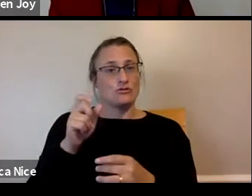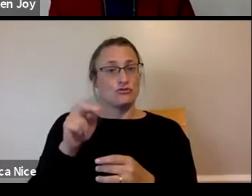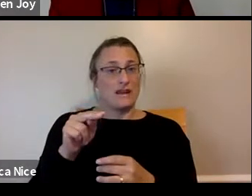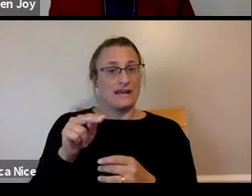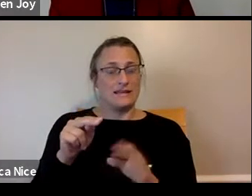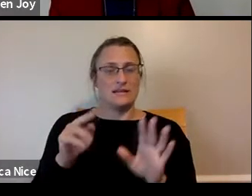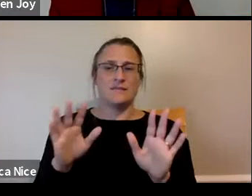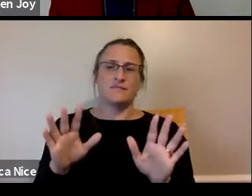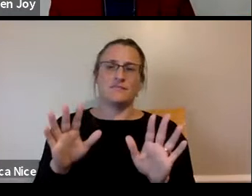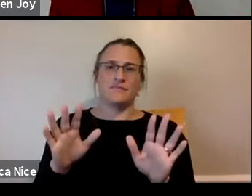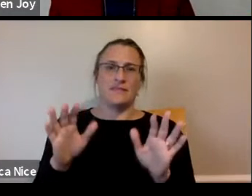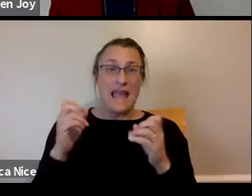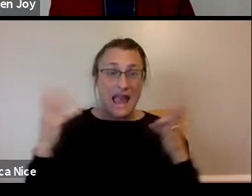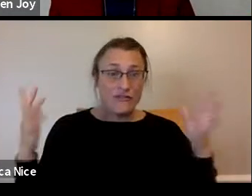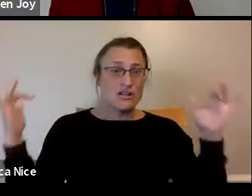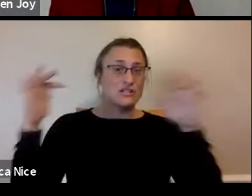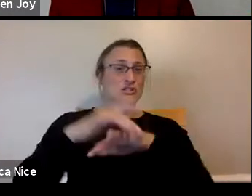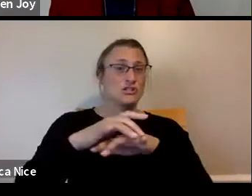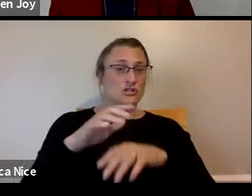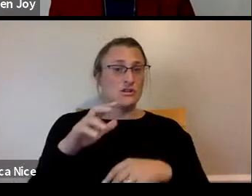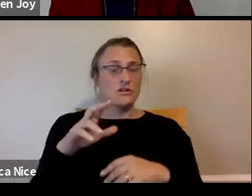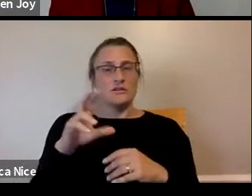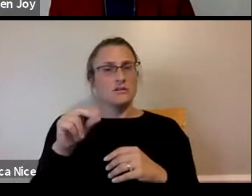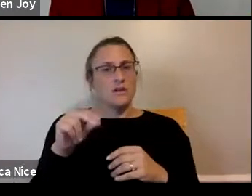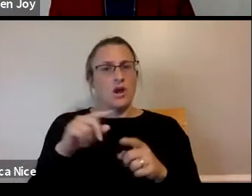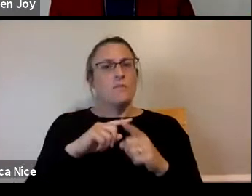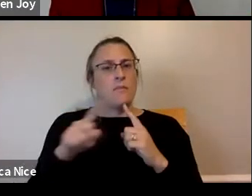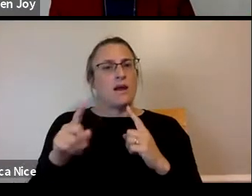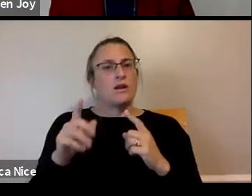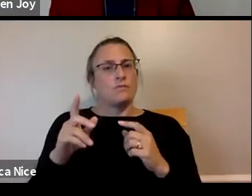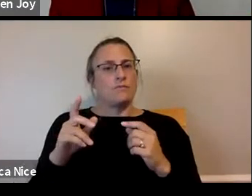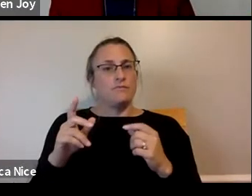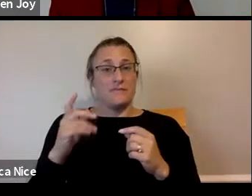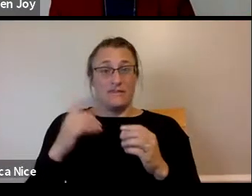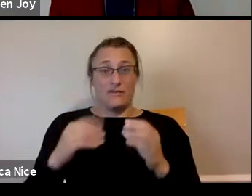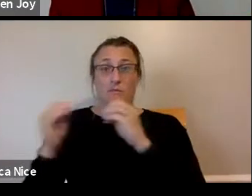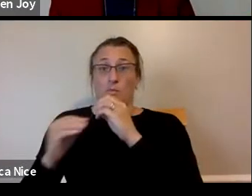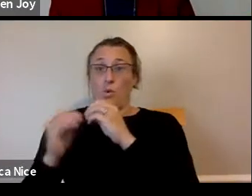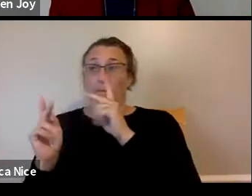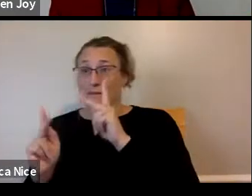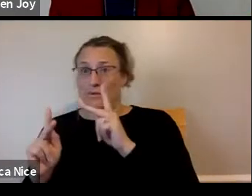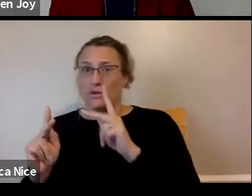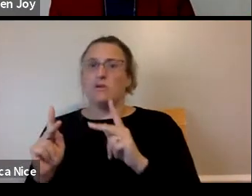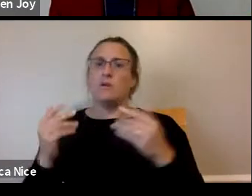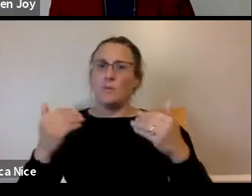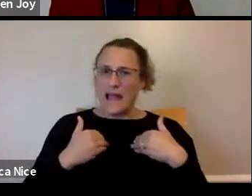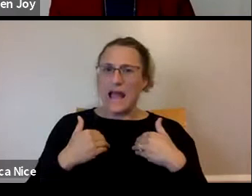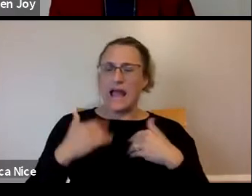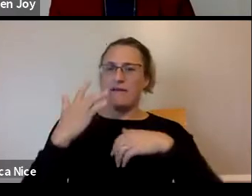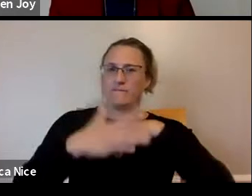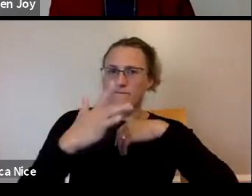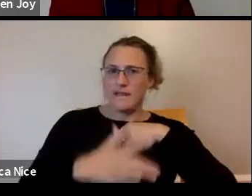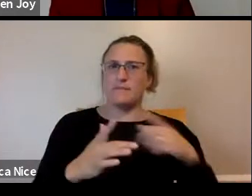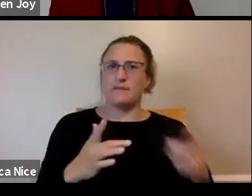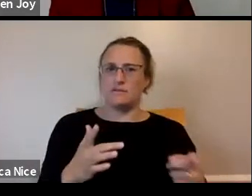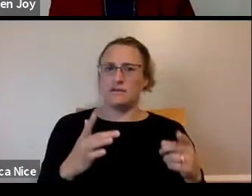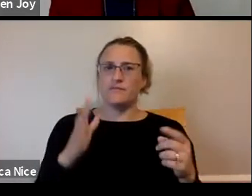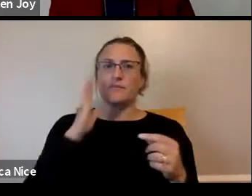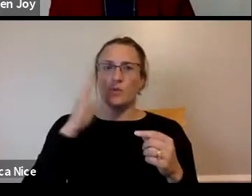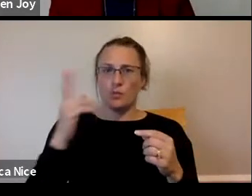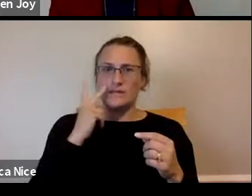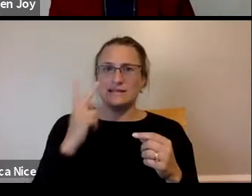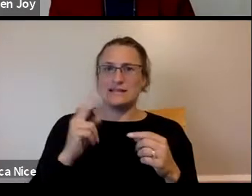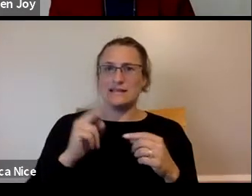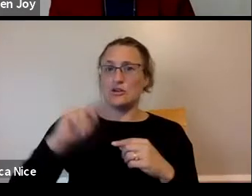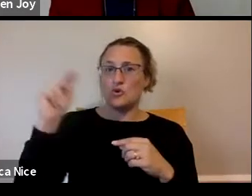going to have everyone on it. We shouldn't. But it does handle the growth. It does handle the way in which we're going to see growth from the north and